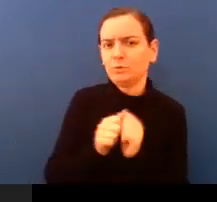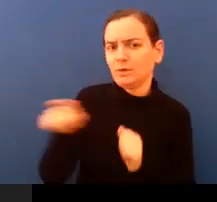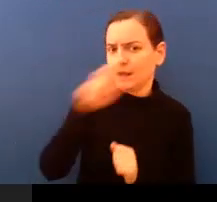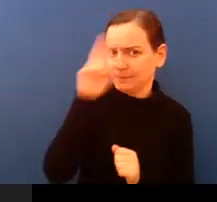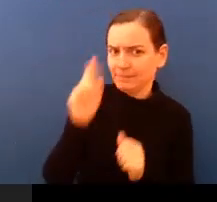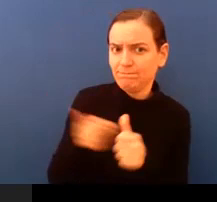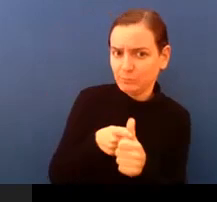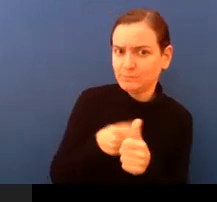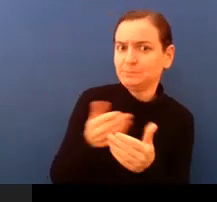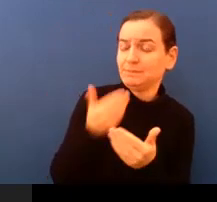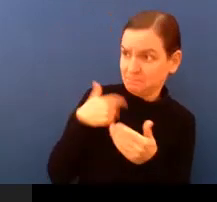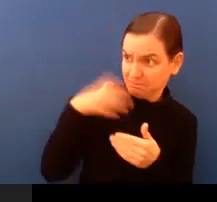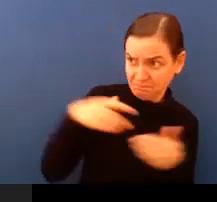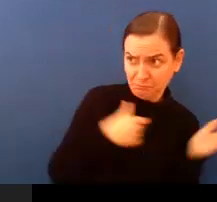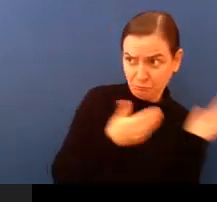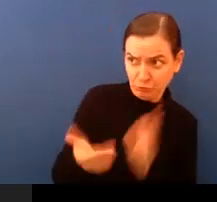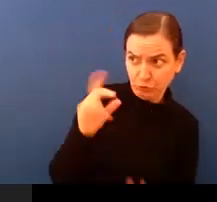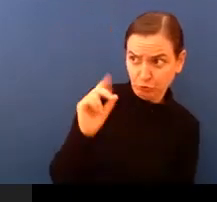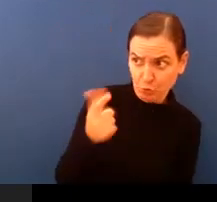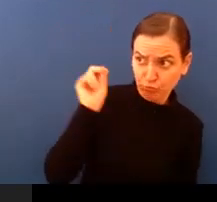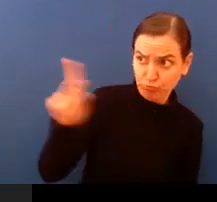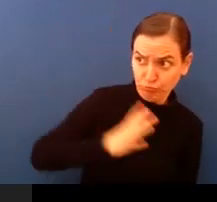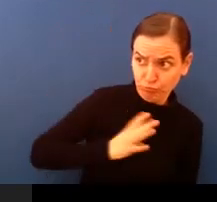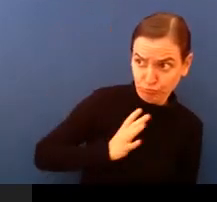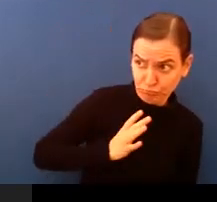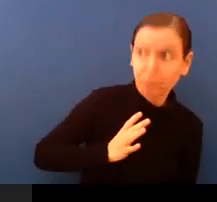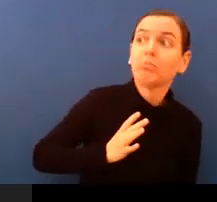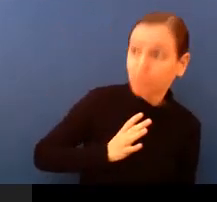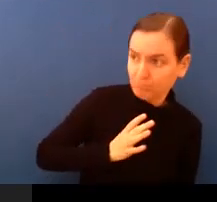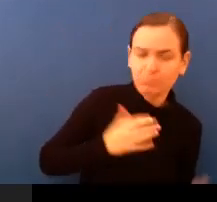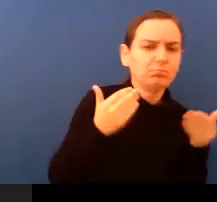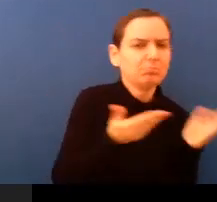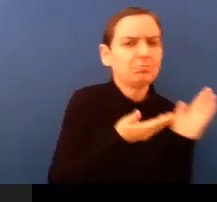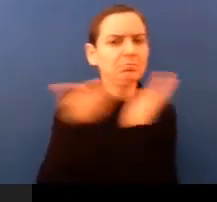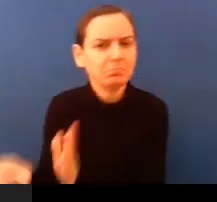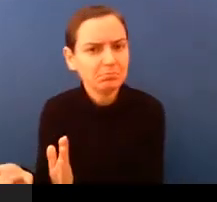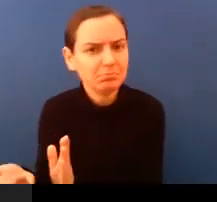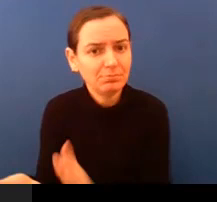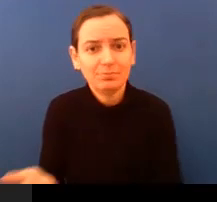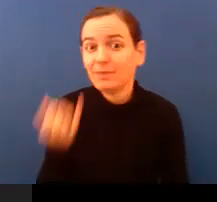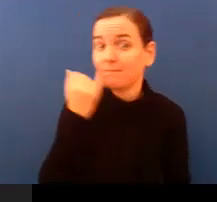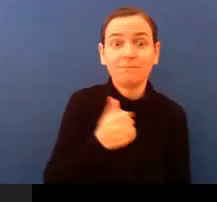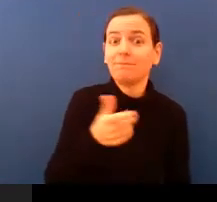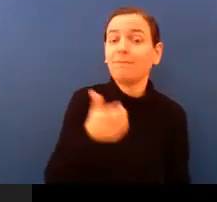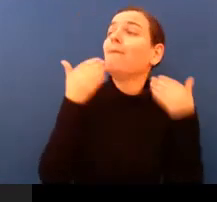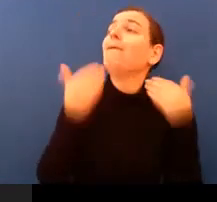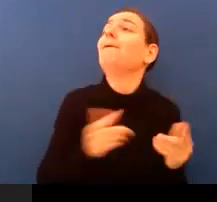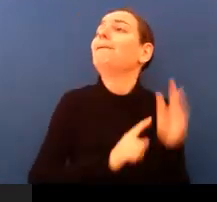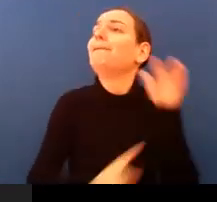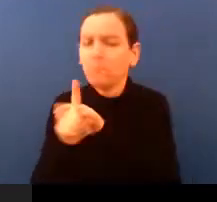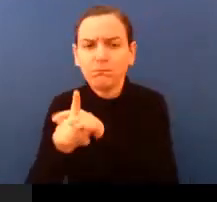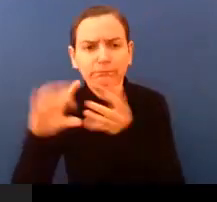to understand, but it's something that you'll be educating a lot of people on.